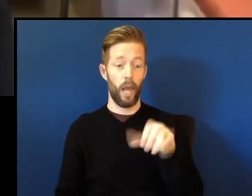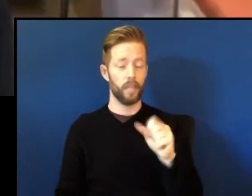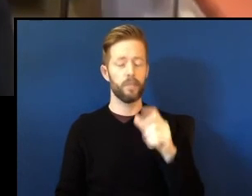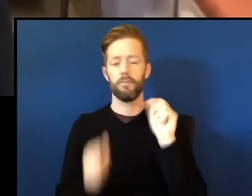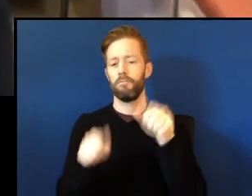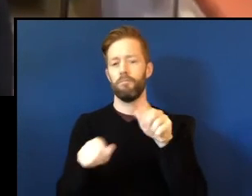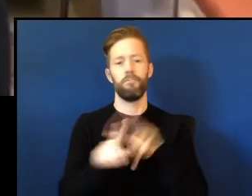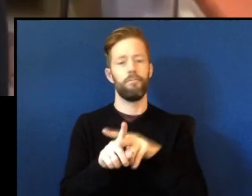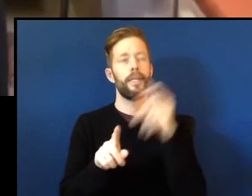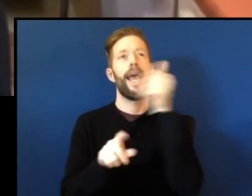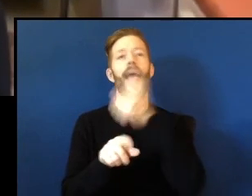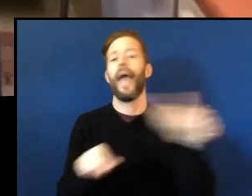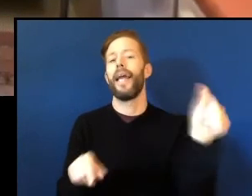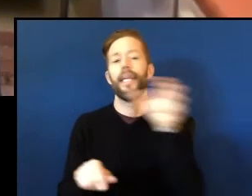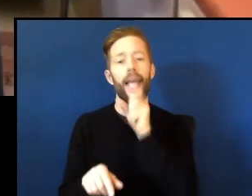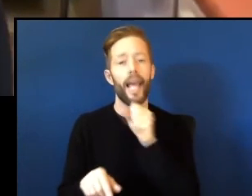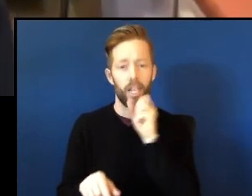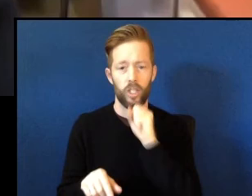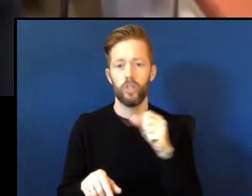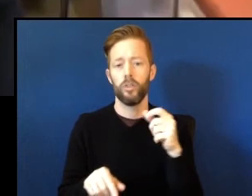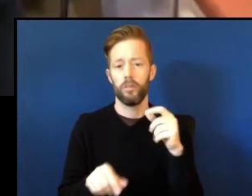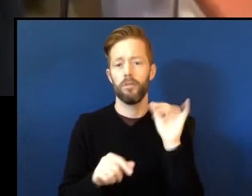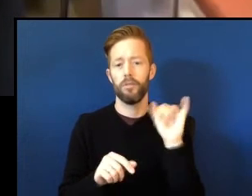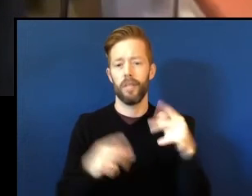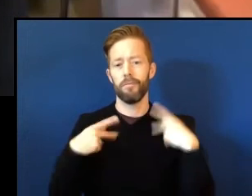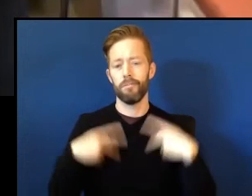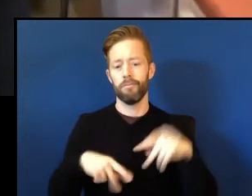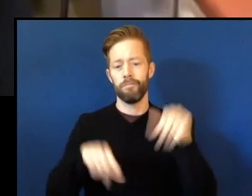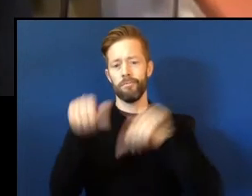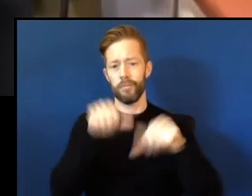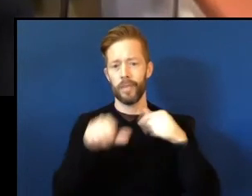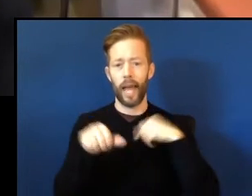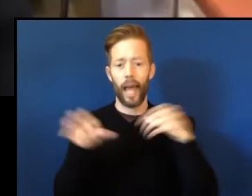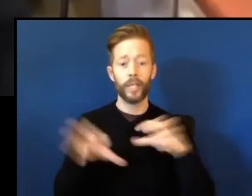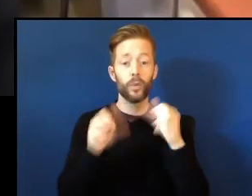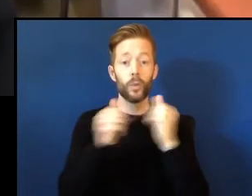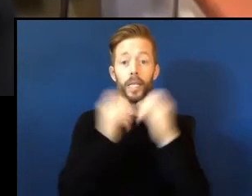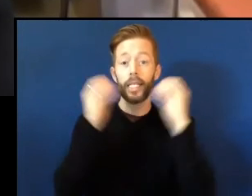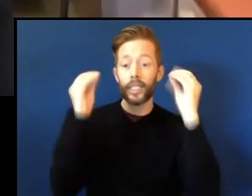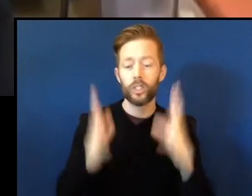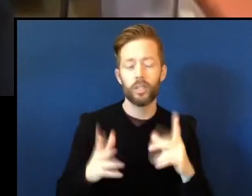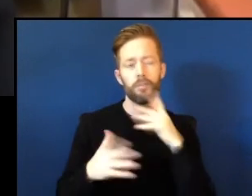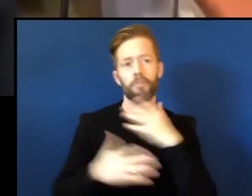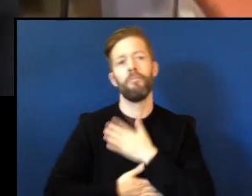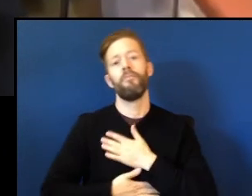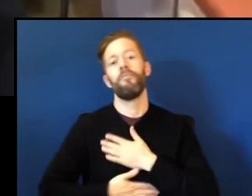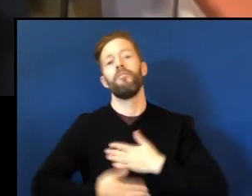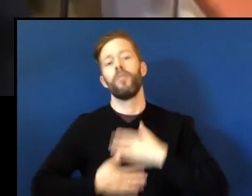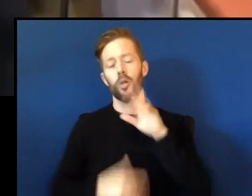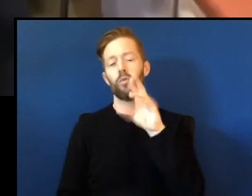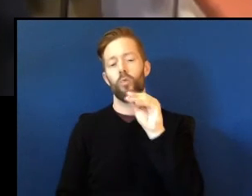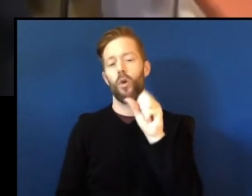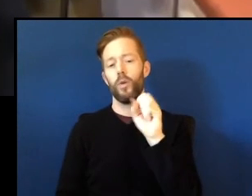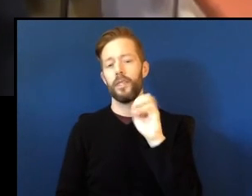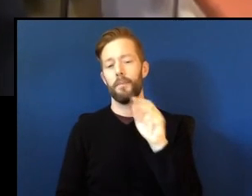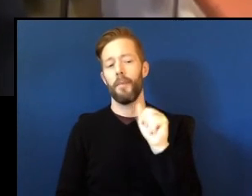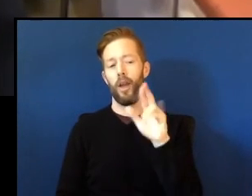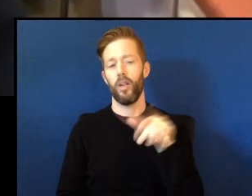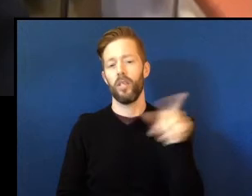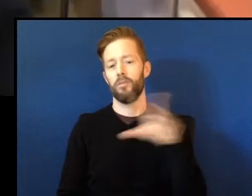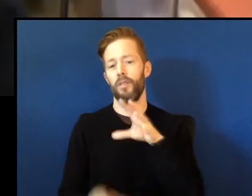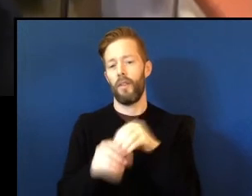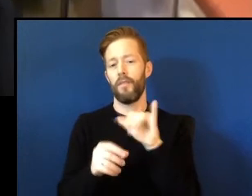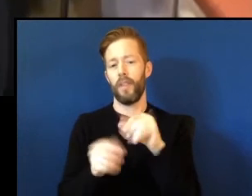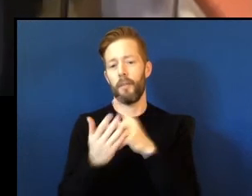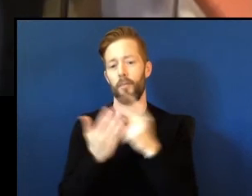any age. I do that kind of work with physical science with teachers, and they have a blast. So Rosemary was involved in that ramps and pathways